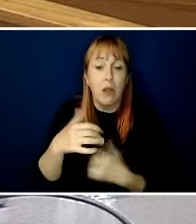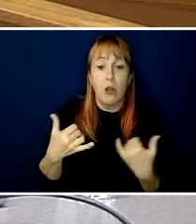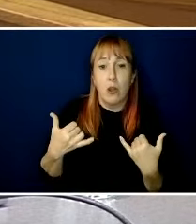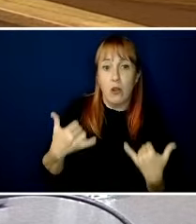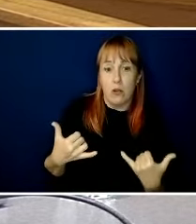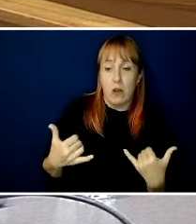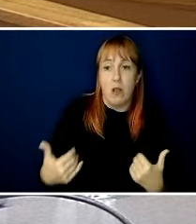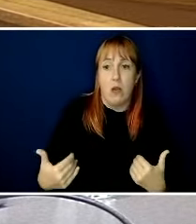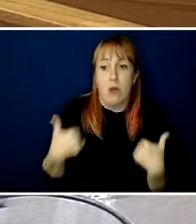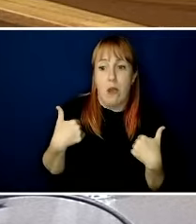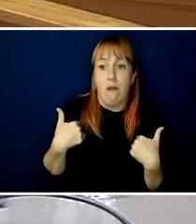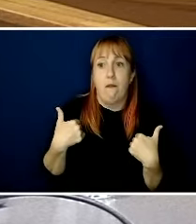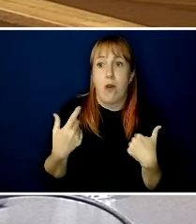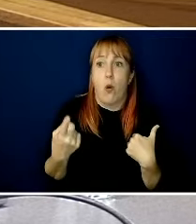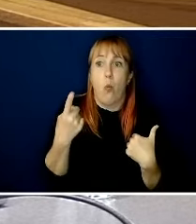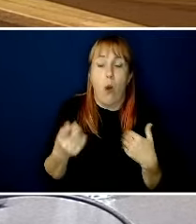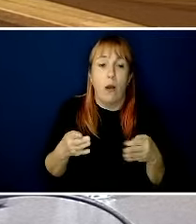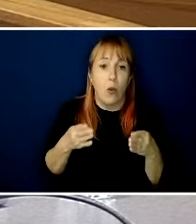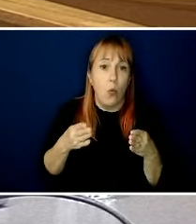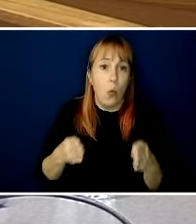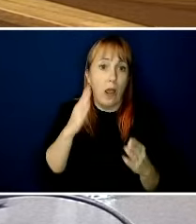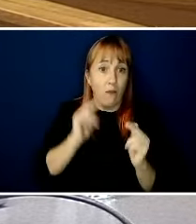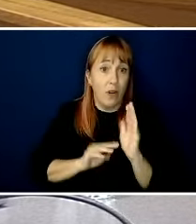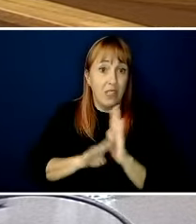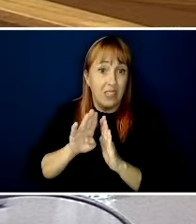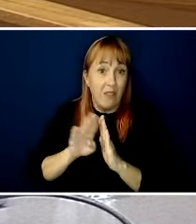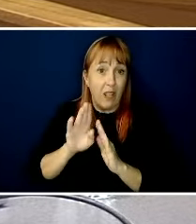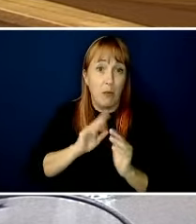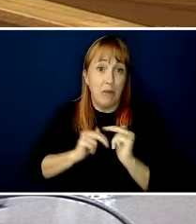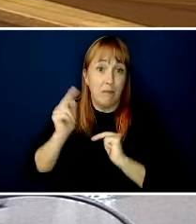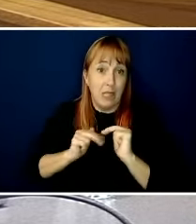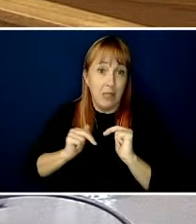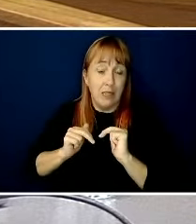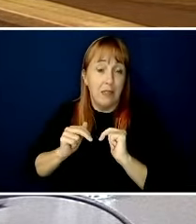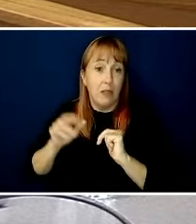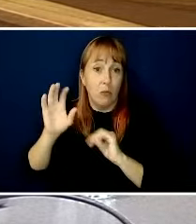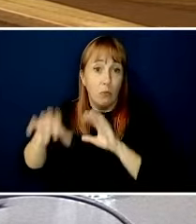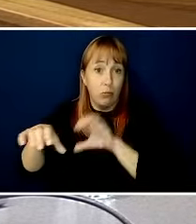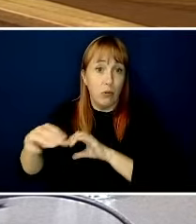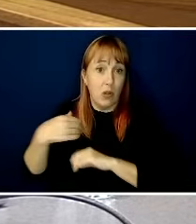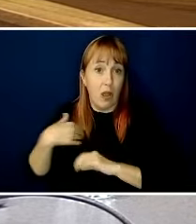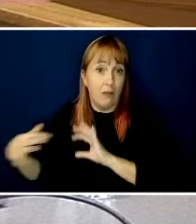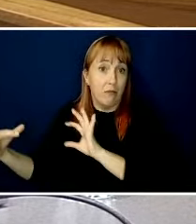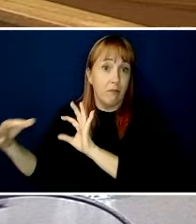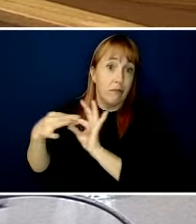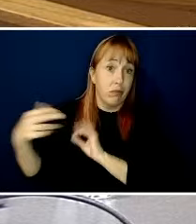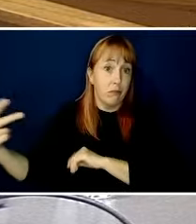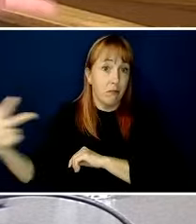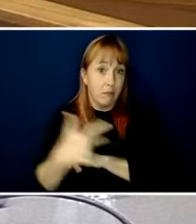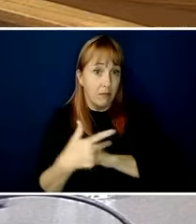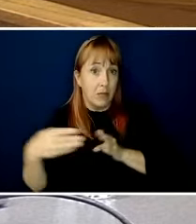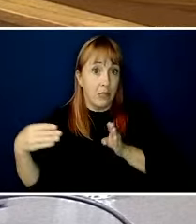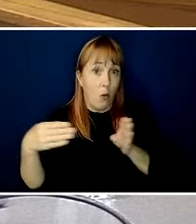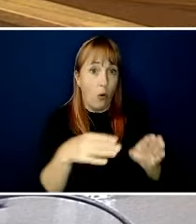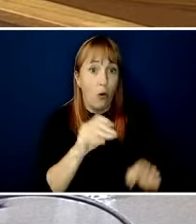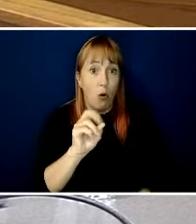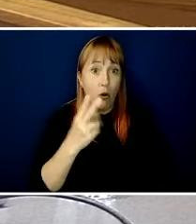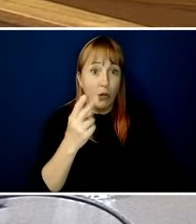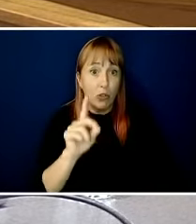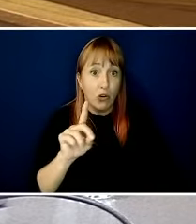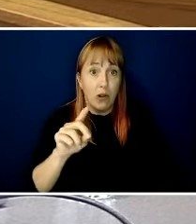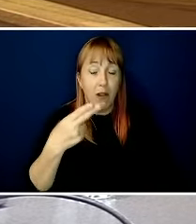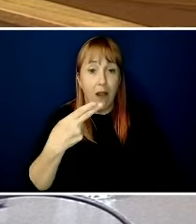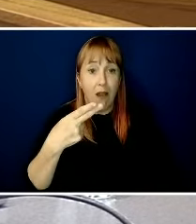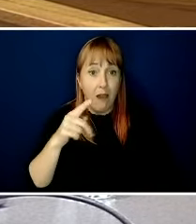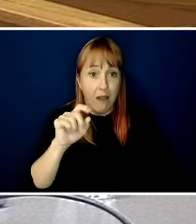Currently, the only way for that development to access the more major roads, I mean Orchard Heights, Doakes Ferry, et cetera, would